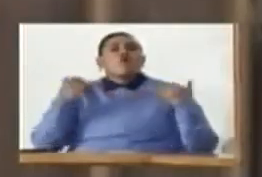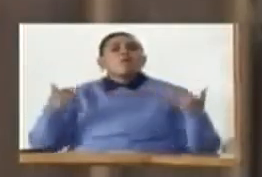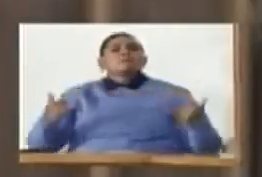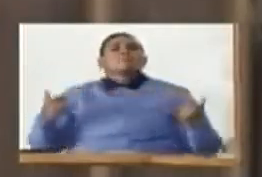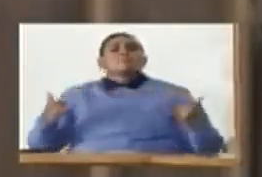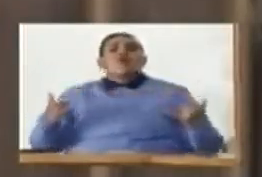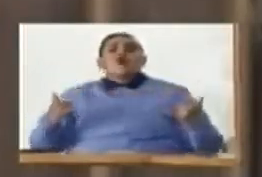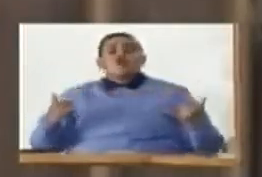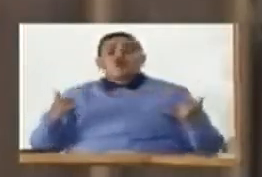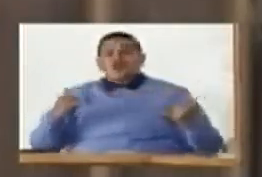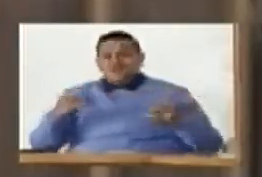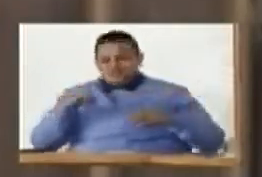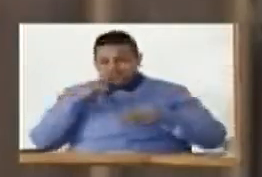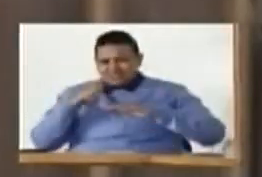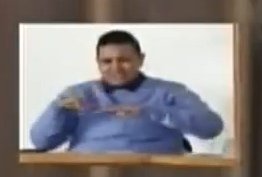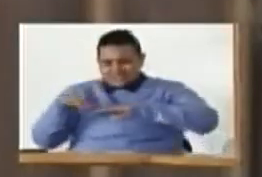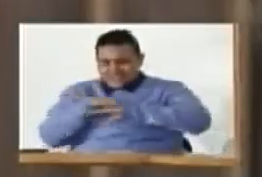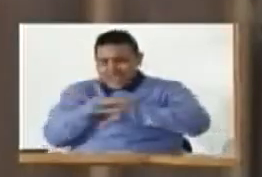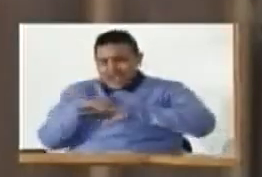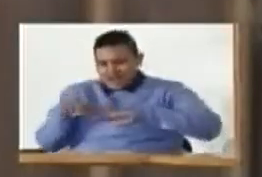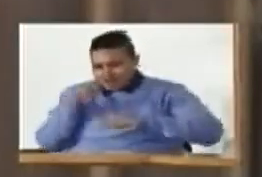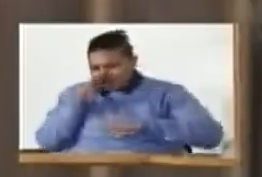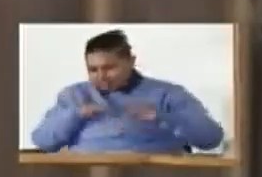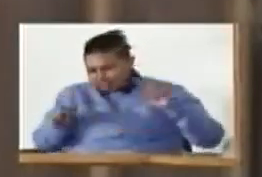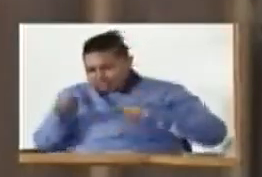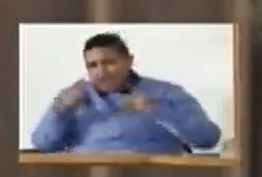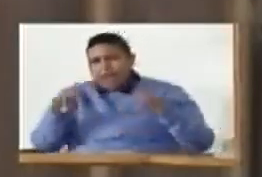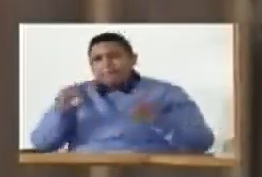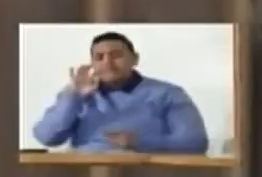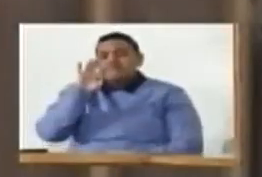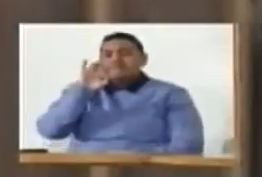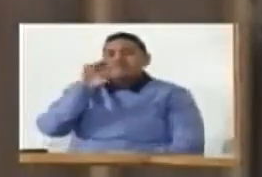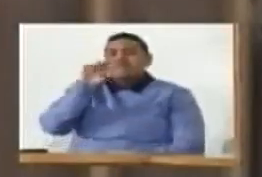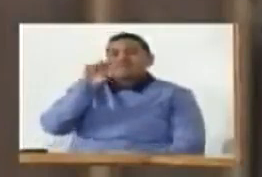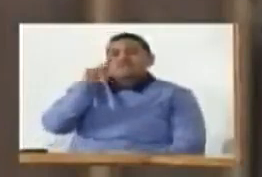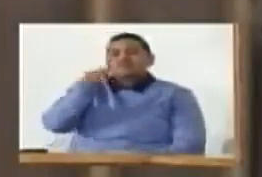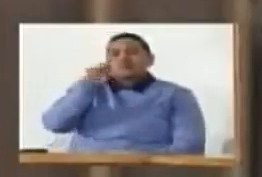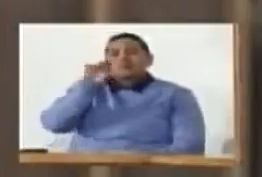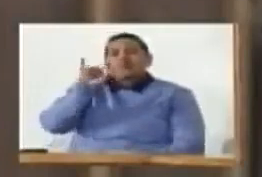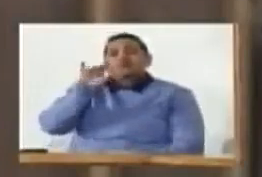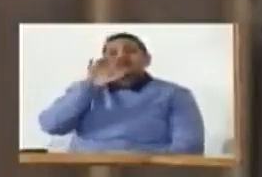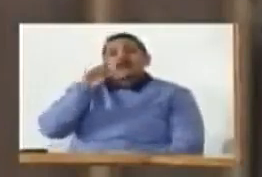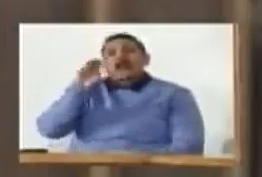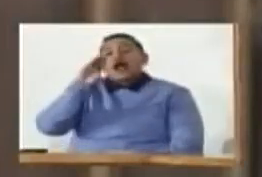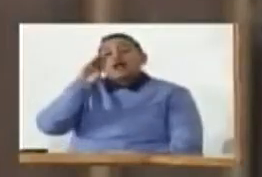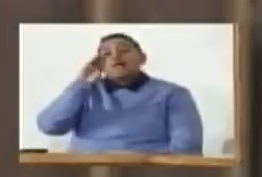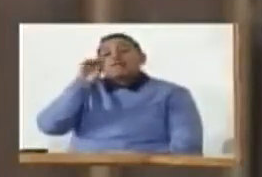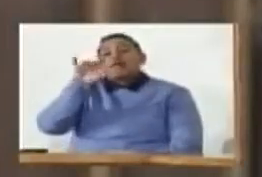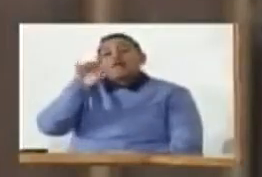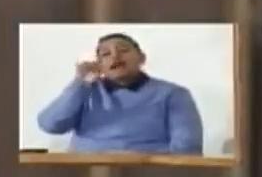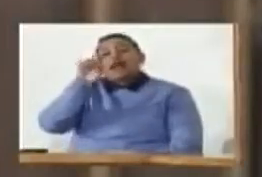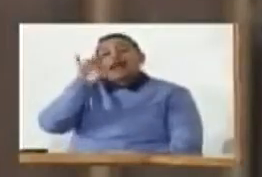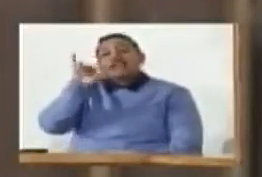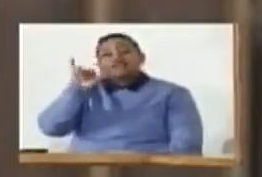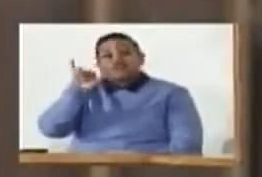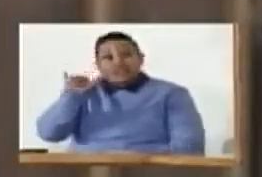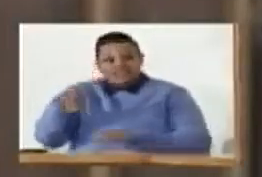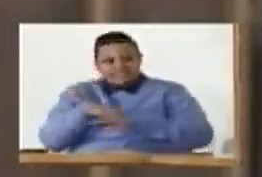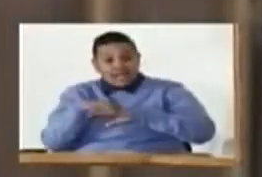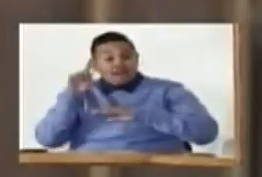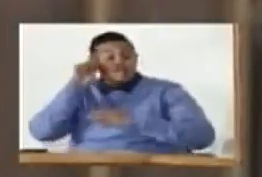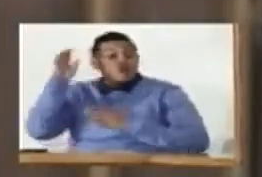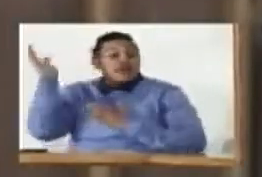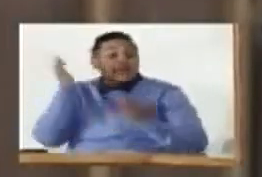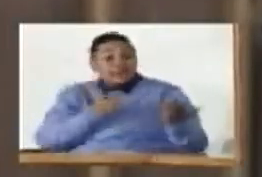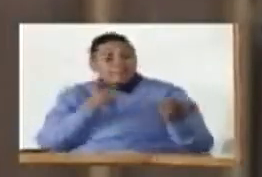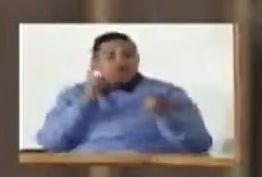cargo imaging scanners, fixed portal and mobile X-ray scanners with the use of X-ray technology for